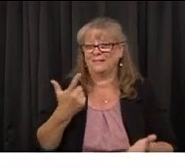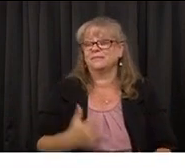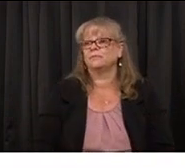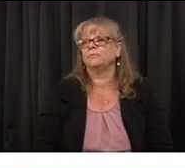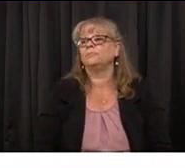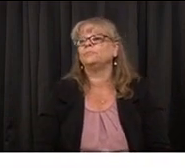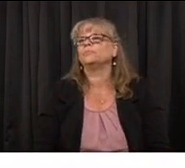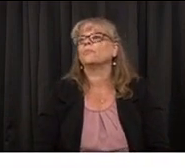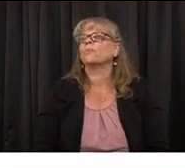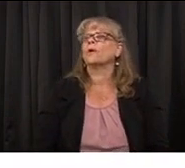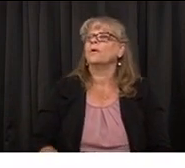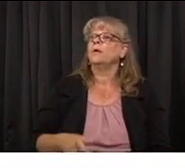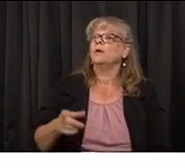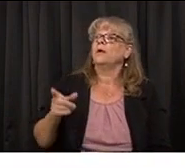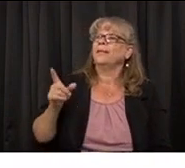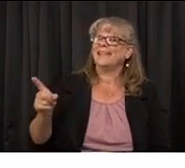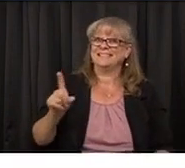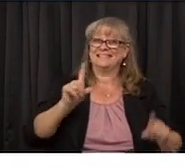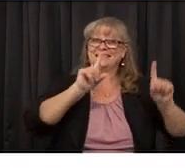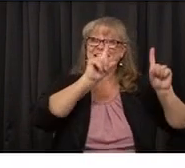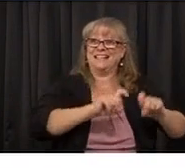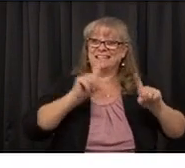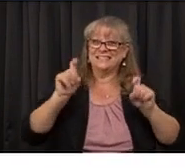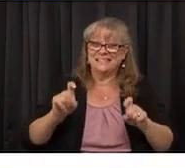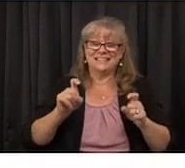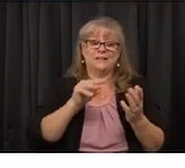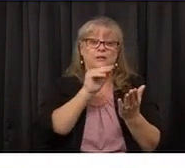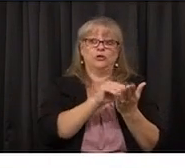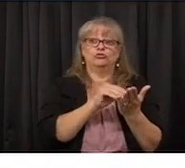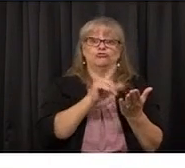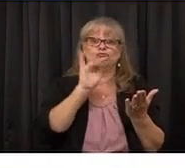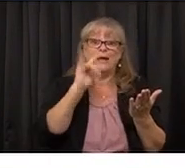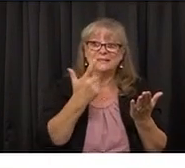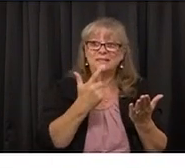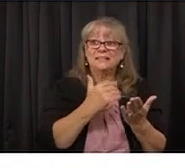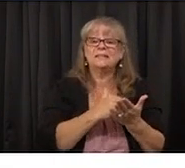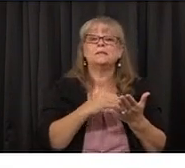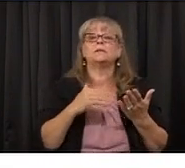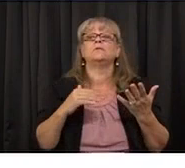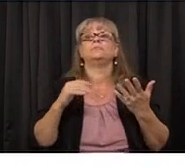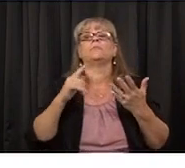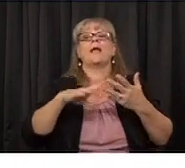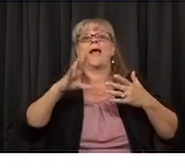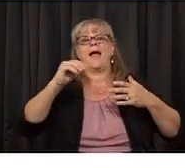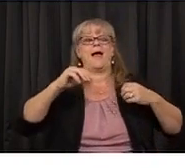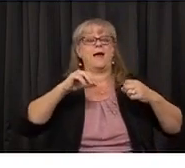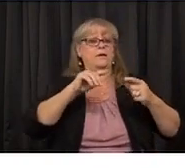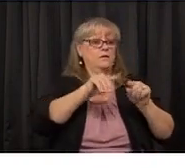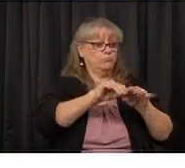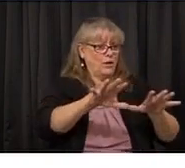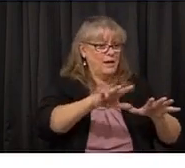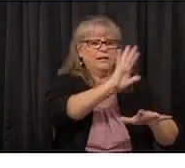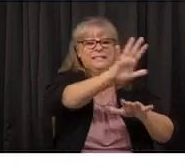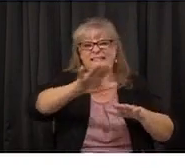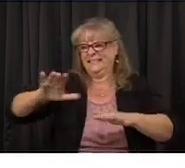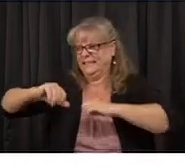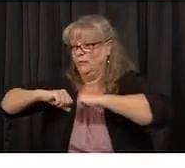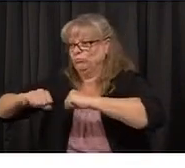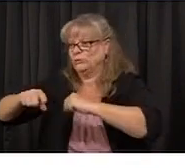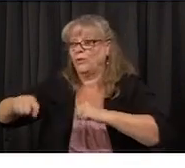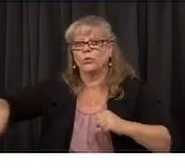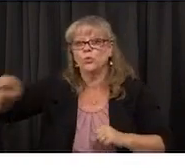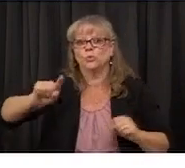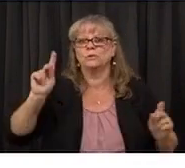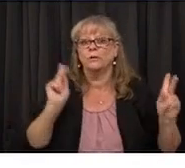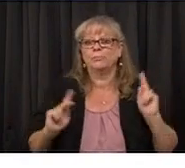people safe is protection against the virus. Now, I generally wear this mask was made by my aunt for me,